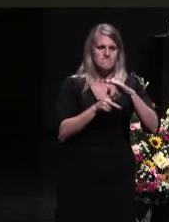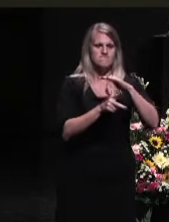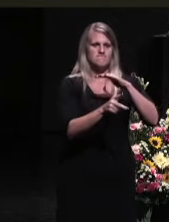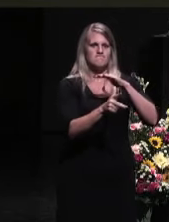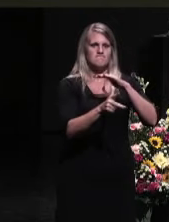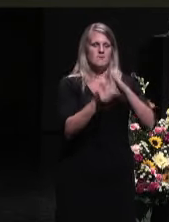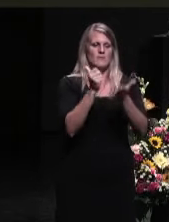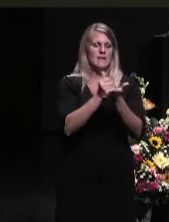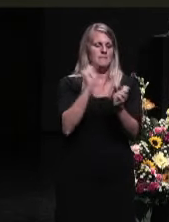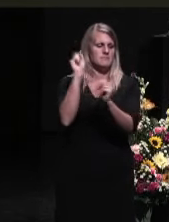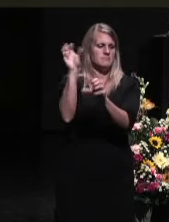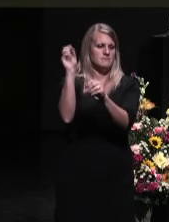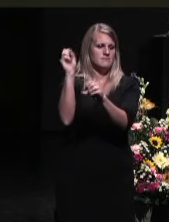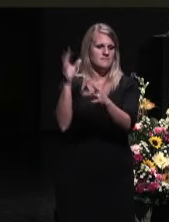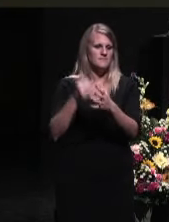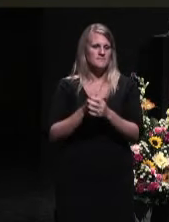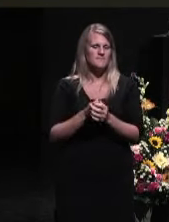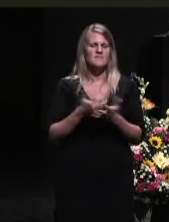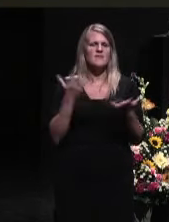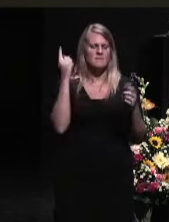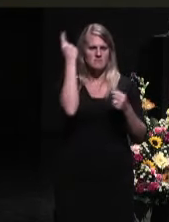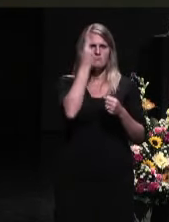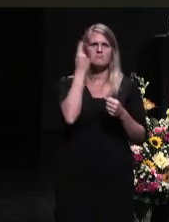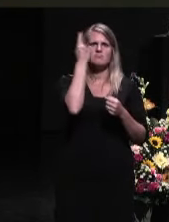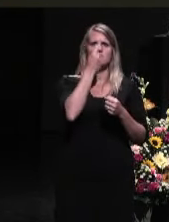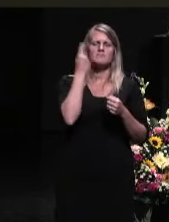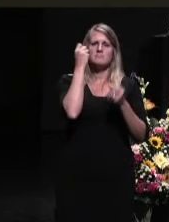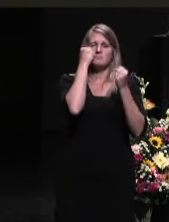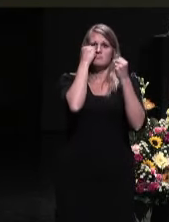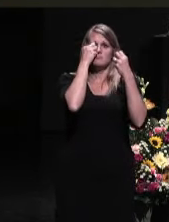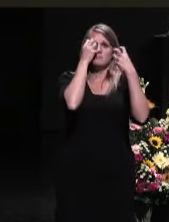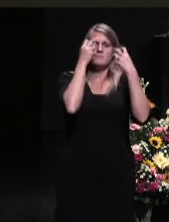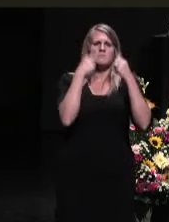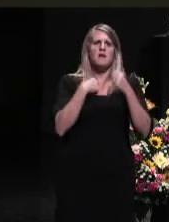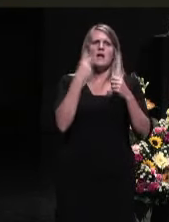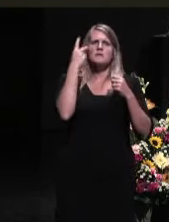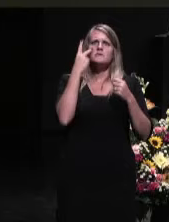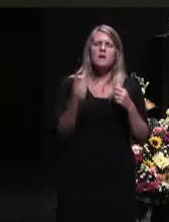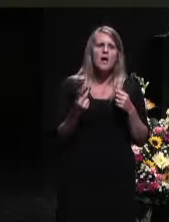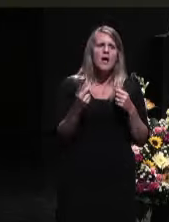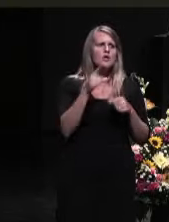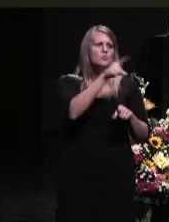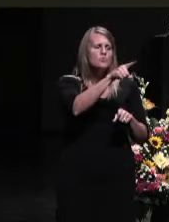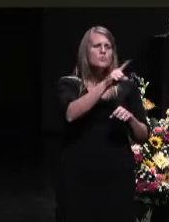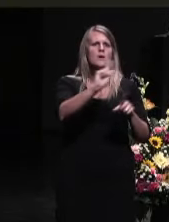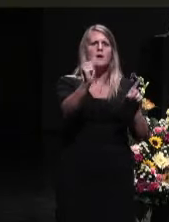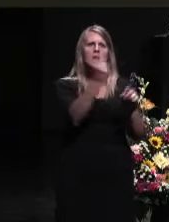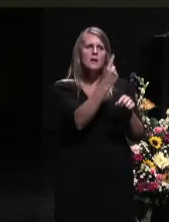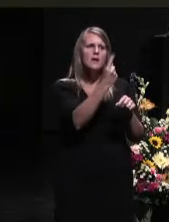were getting to me, and tears were welling up in my eyes as you walked from car to car, greeting all the families